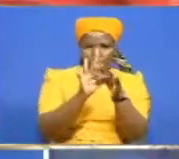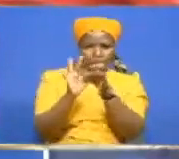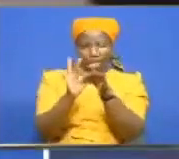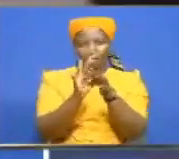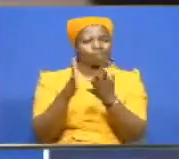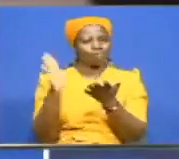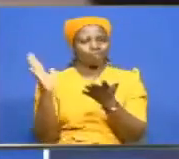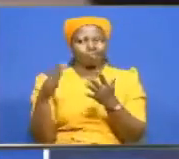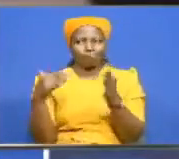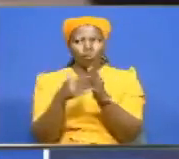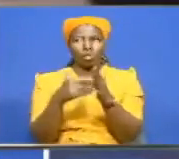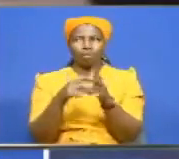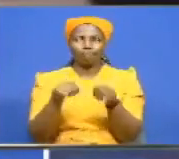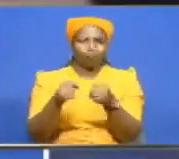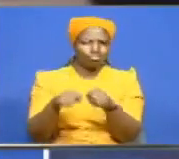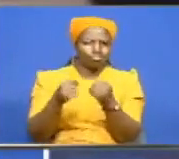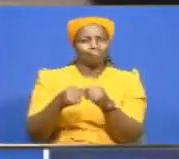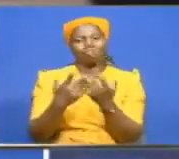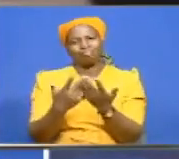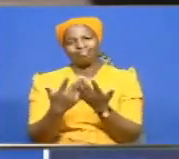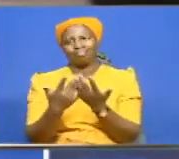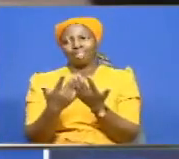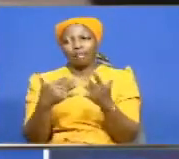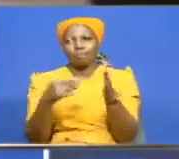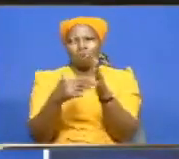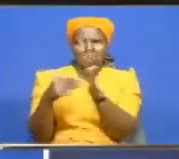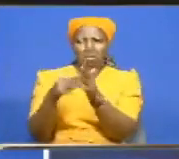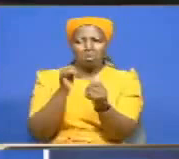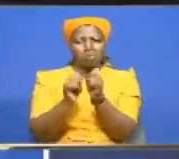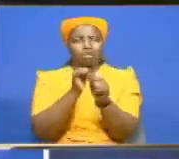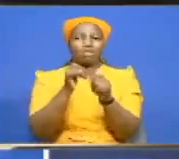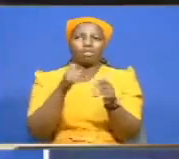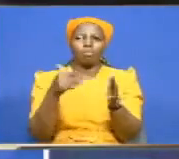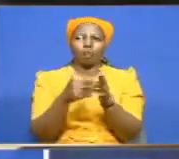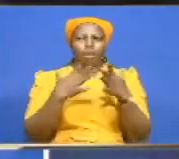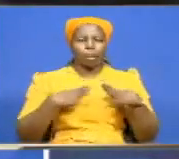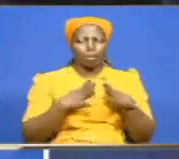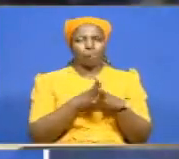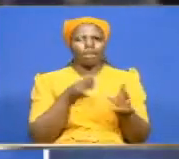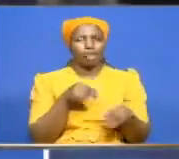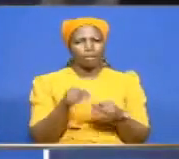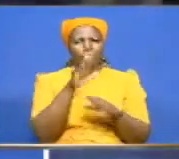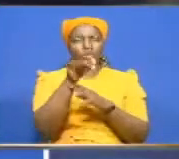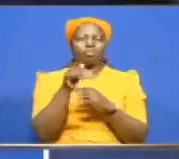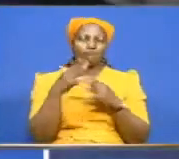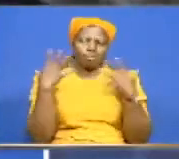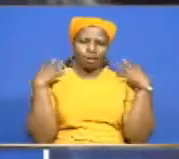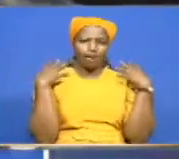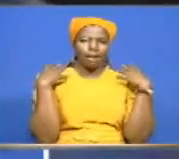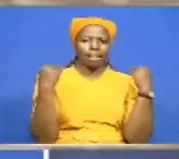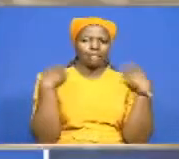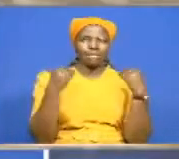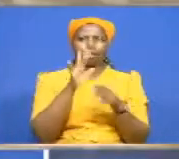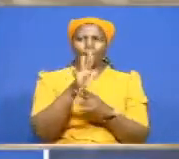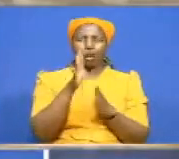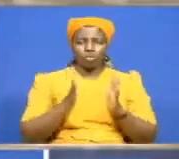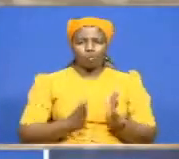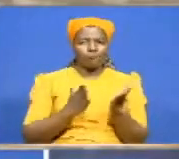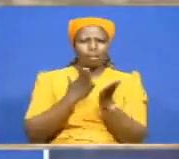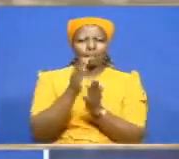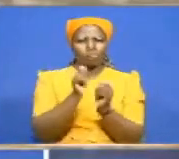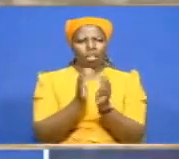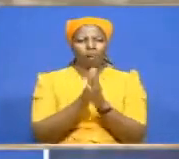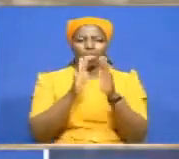down barriers that hinder persons with disabilities from exercising their human rights and fundamental freedoms. Since it